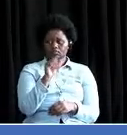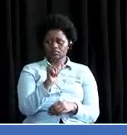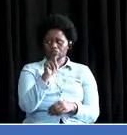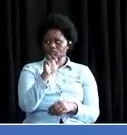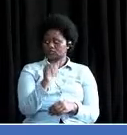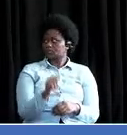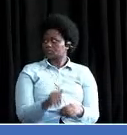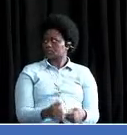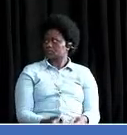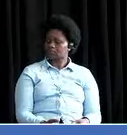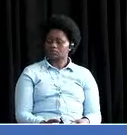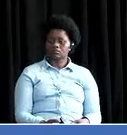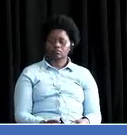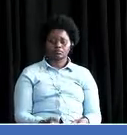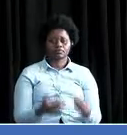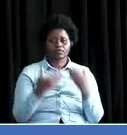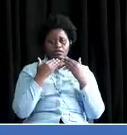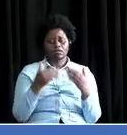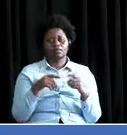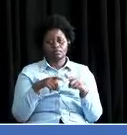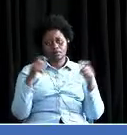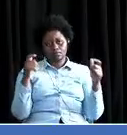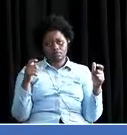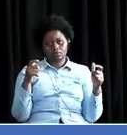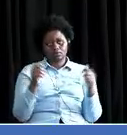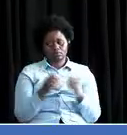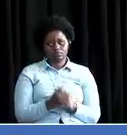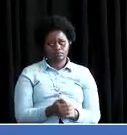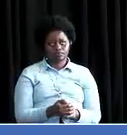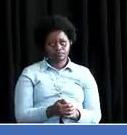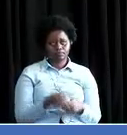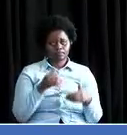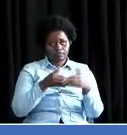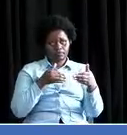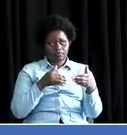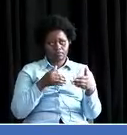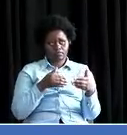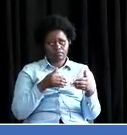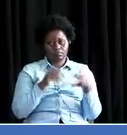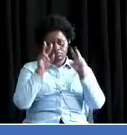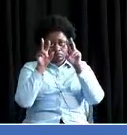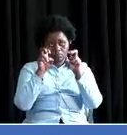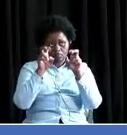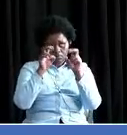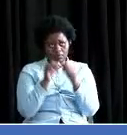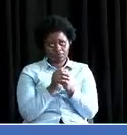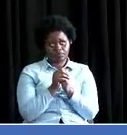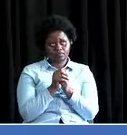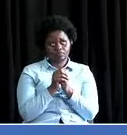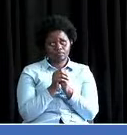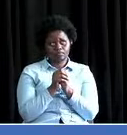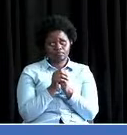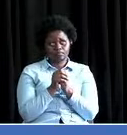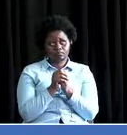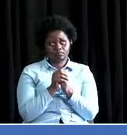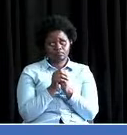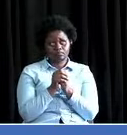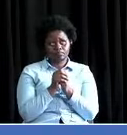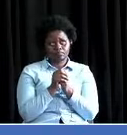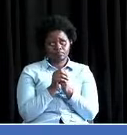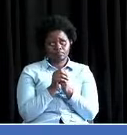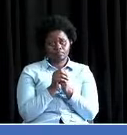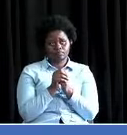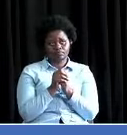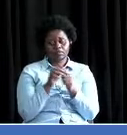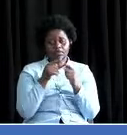No, number 2 was Councillor Yusuf. But kambe obenikhuluma naye ekuqaleni oberaiser le issue mhlawumbe